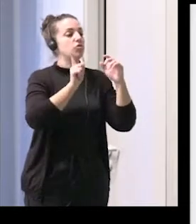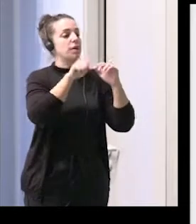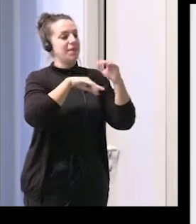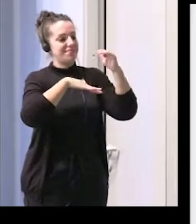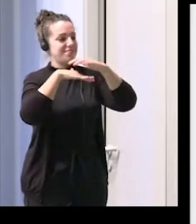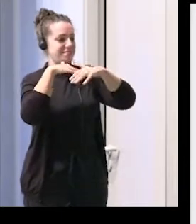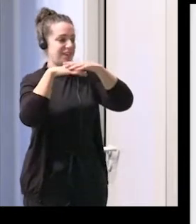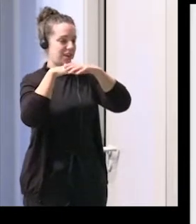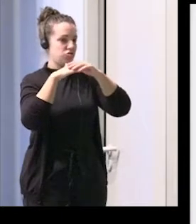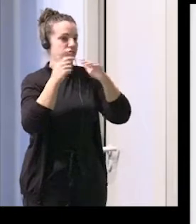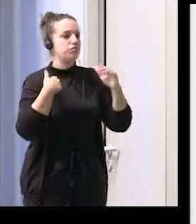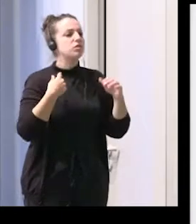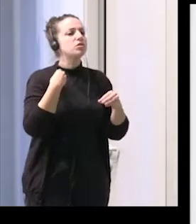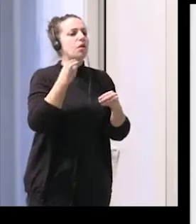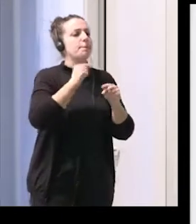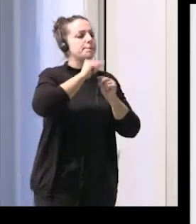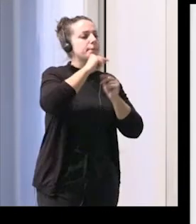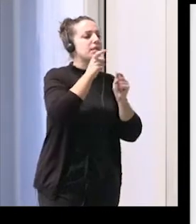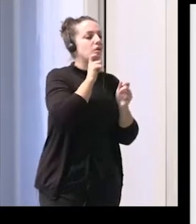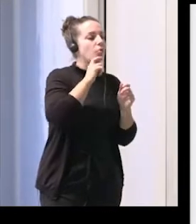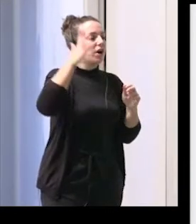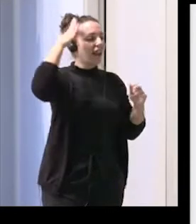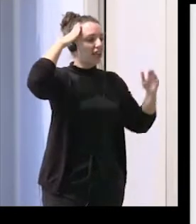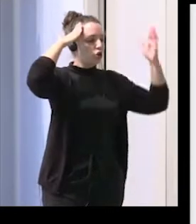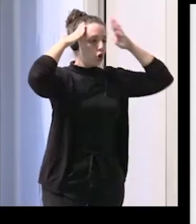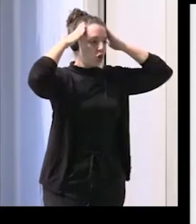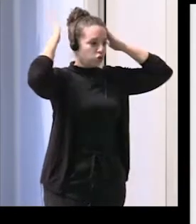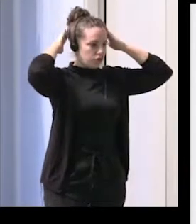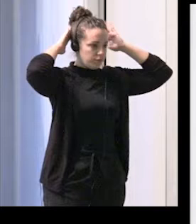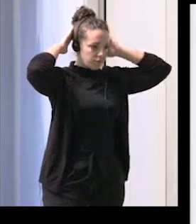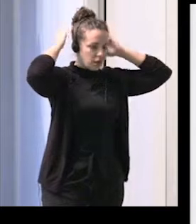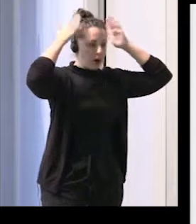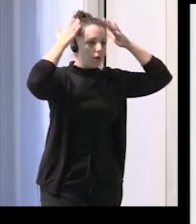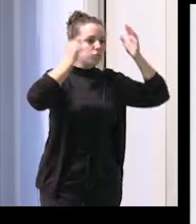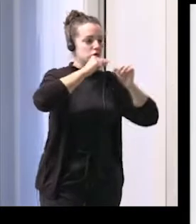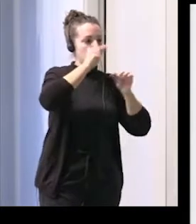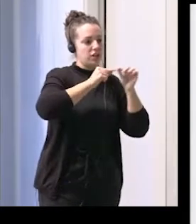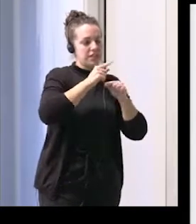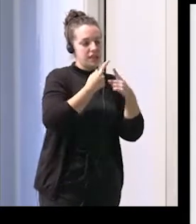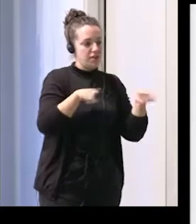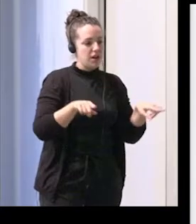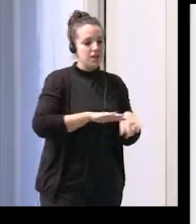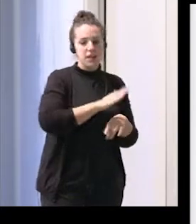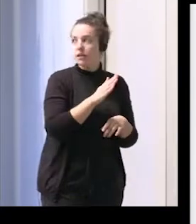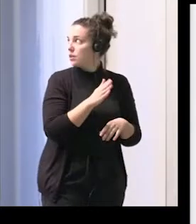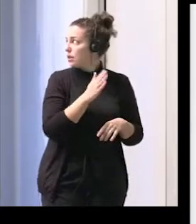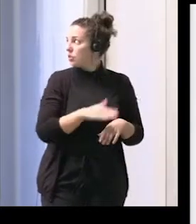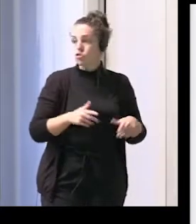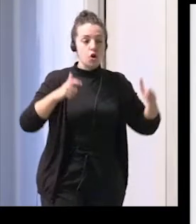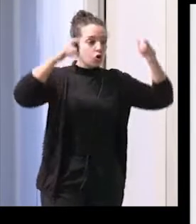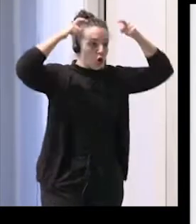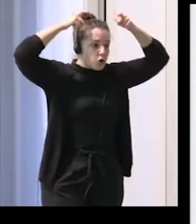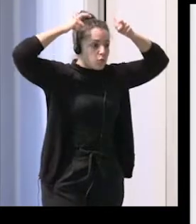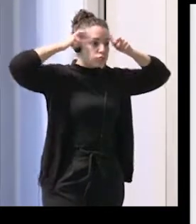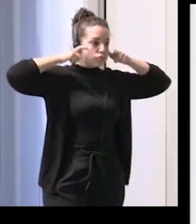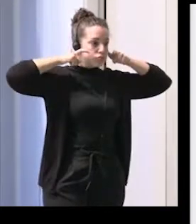electrodes over the surface of the head, many different positions in children. We use a cap, so they can't pull it off, and